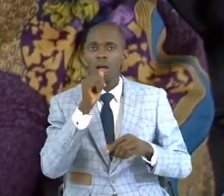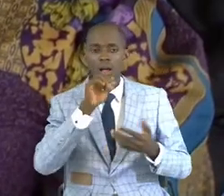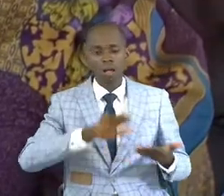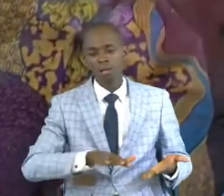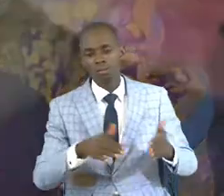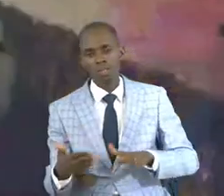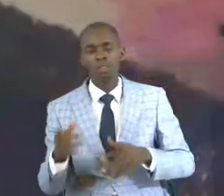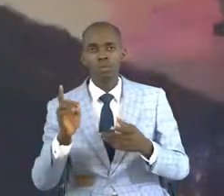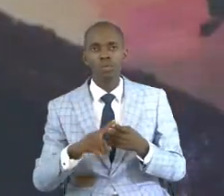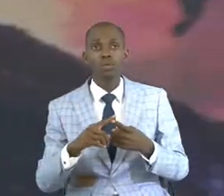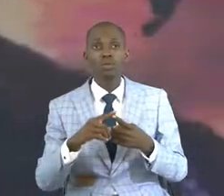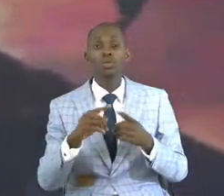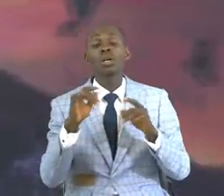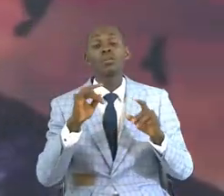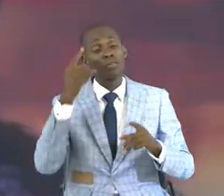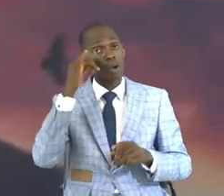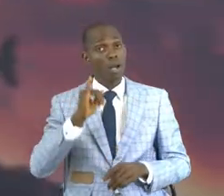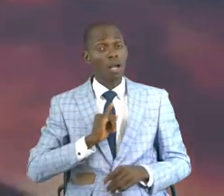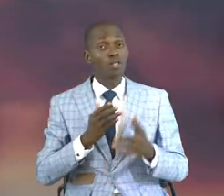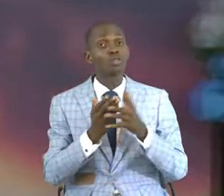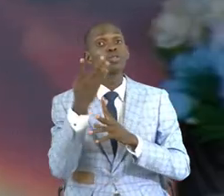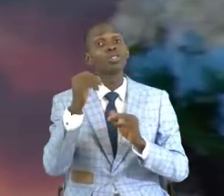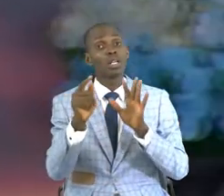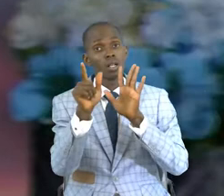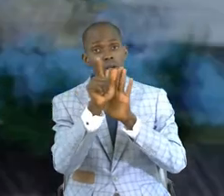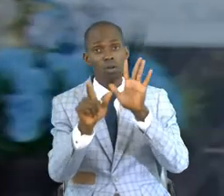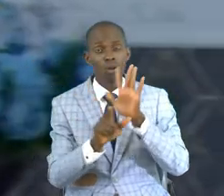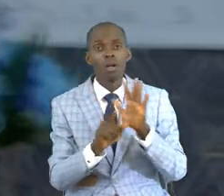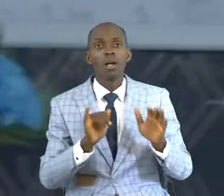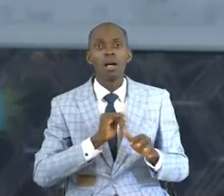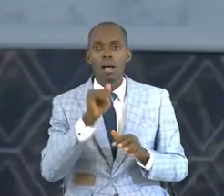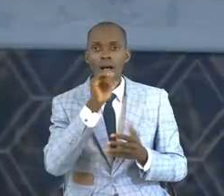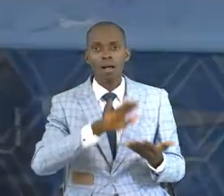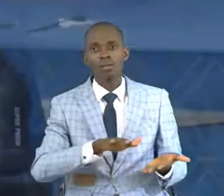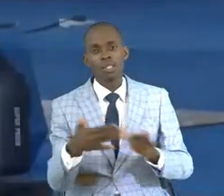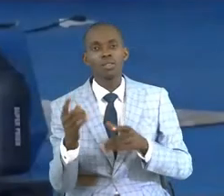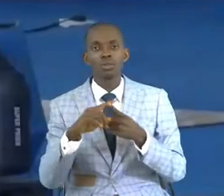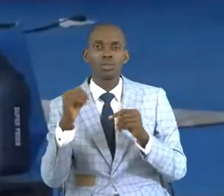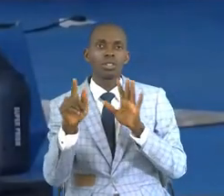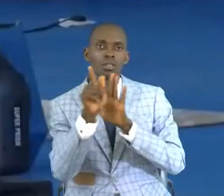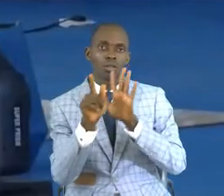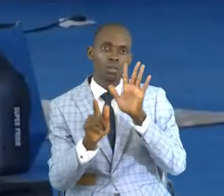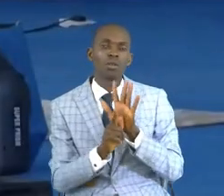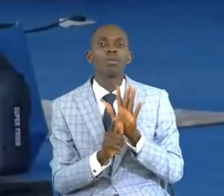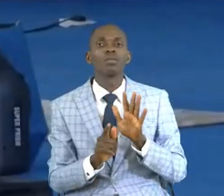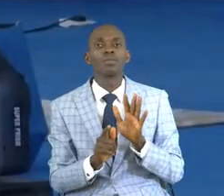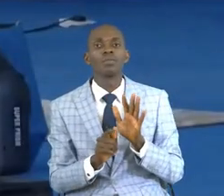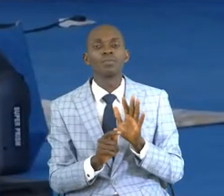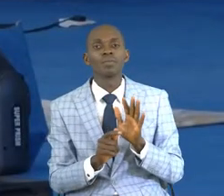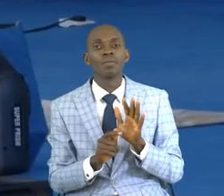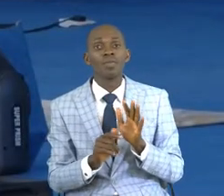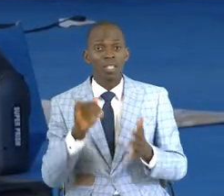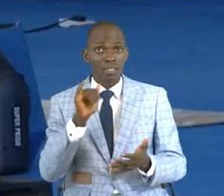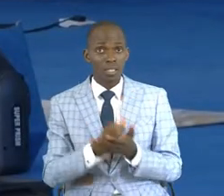law, that I might live unto God. Dead to the law, that I